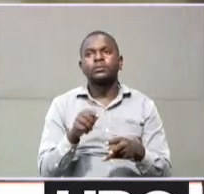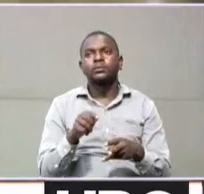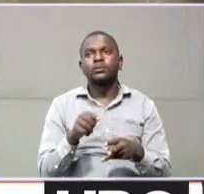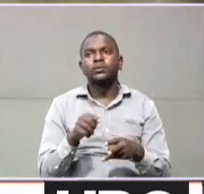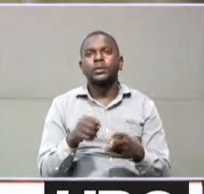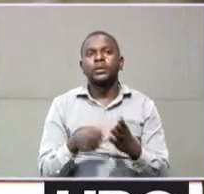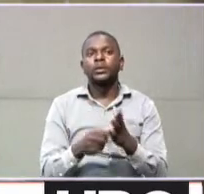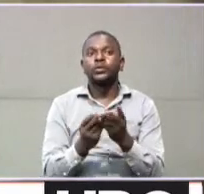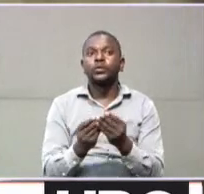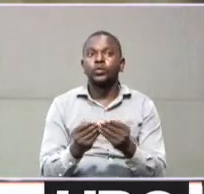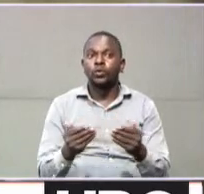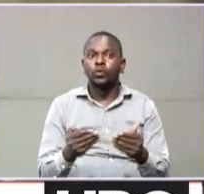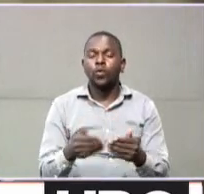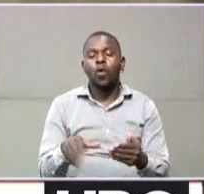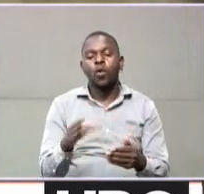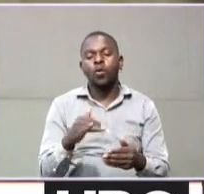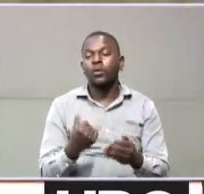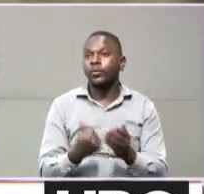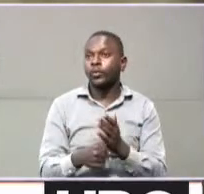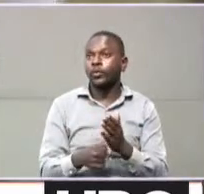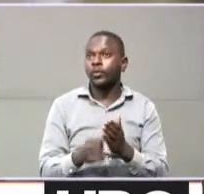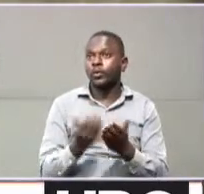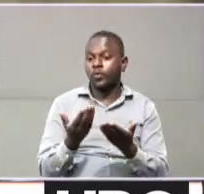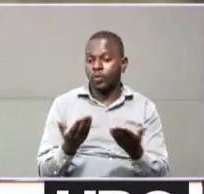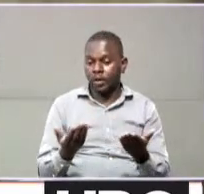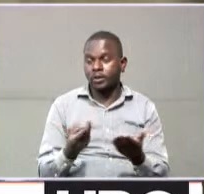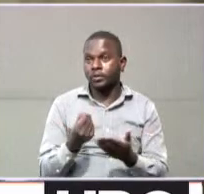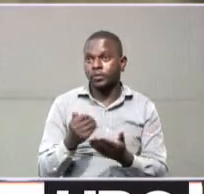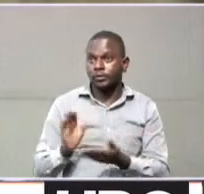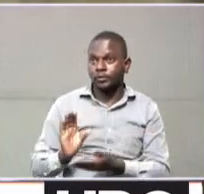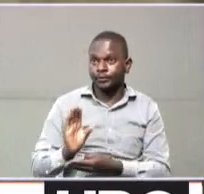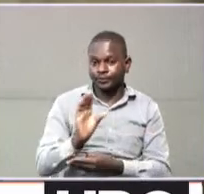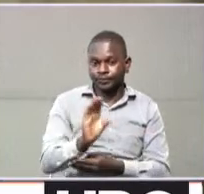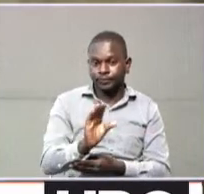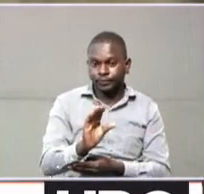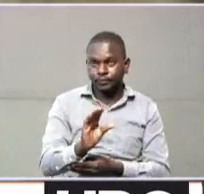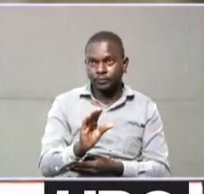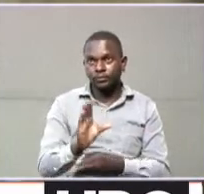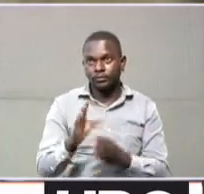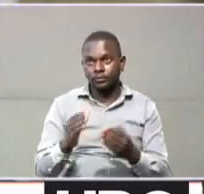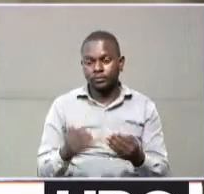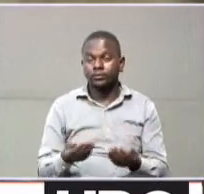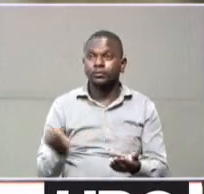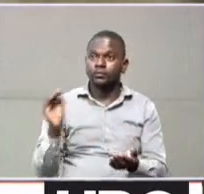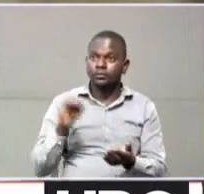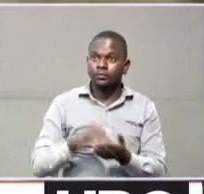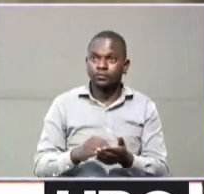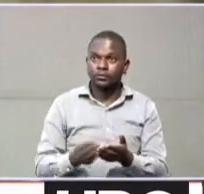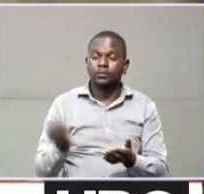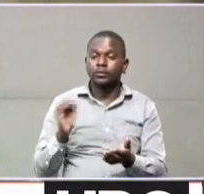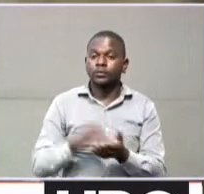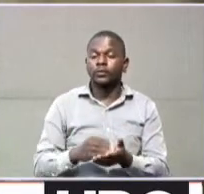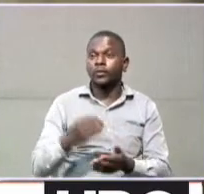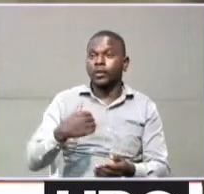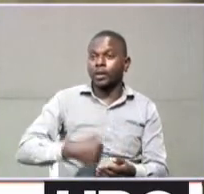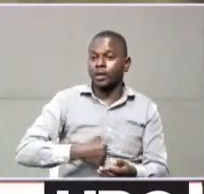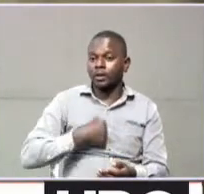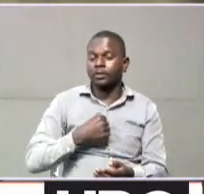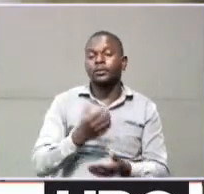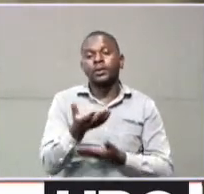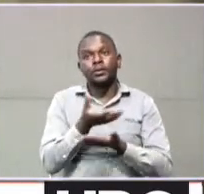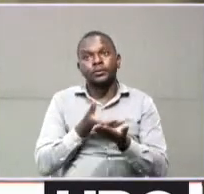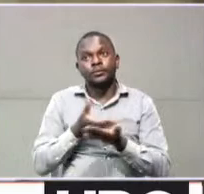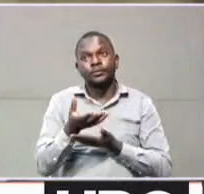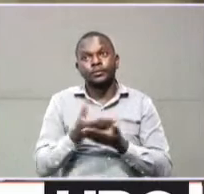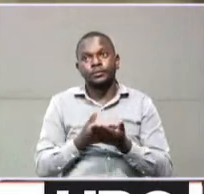going to sort of all problems and that's where the money went so we are going to be repeating ourselves discussing